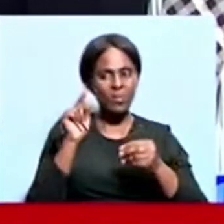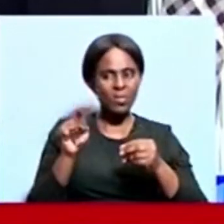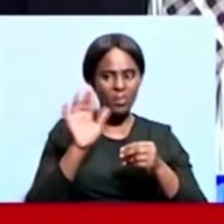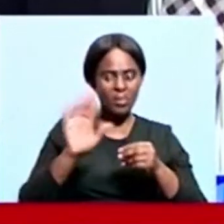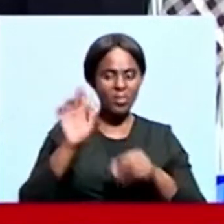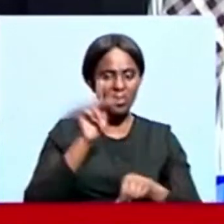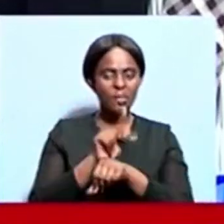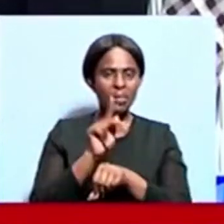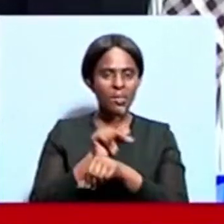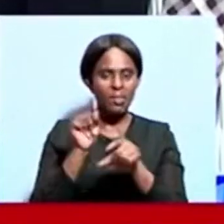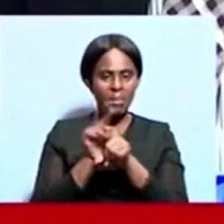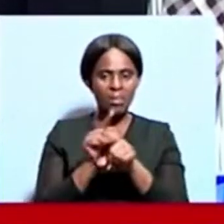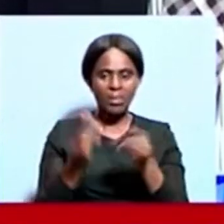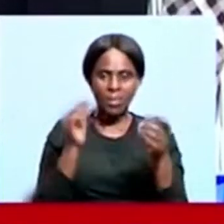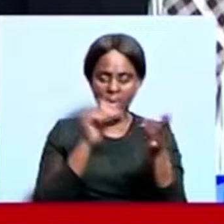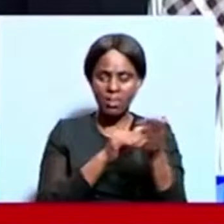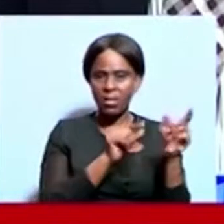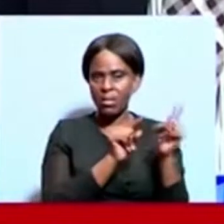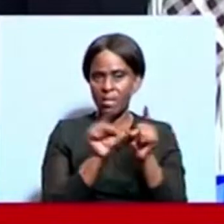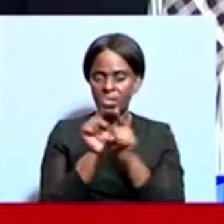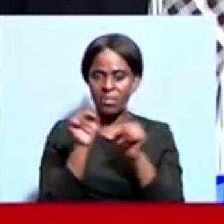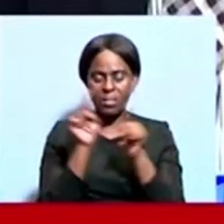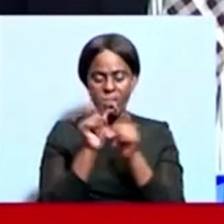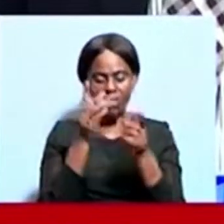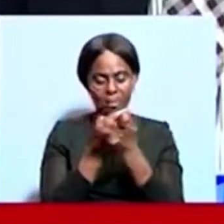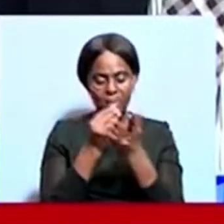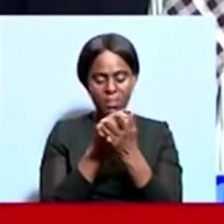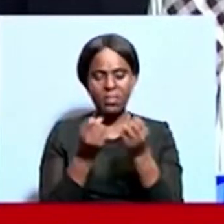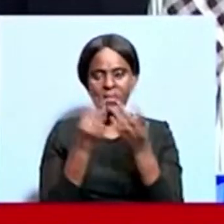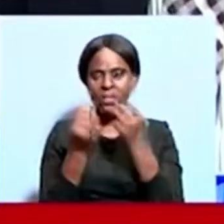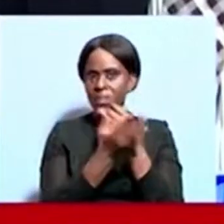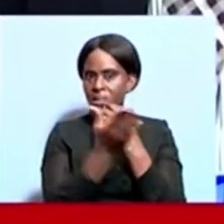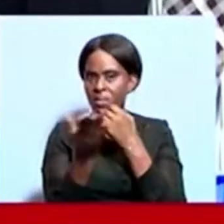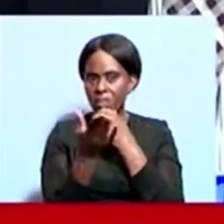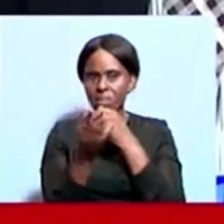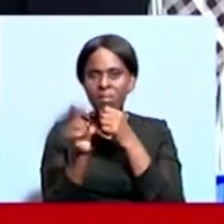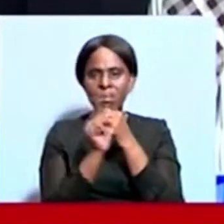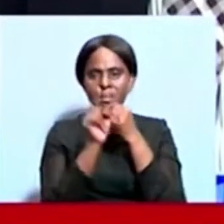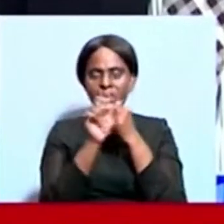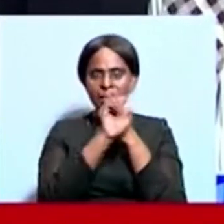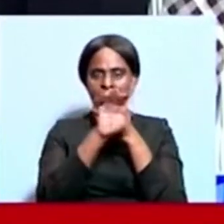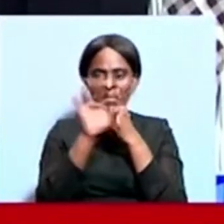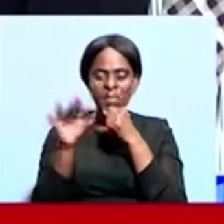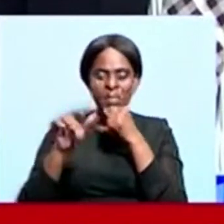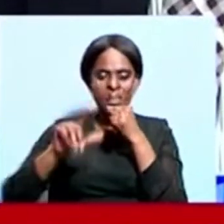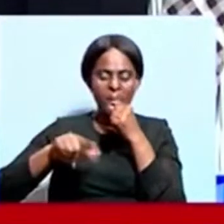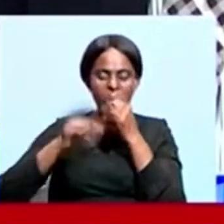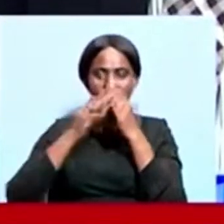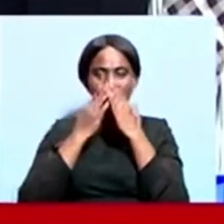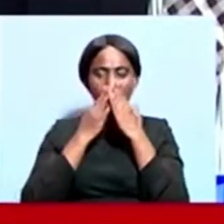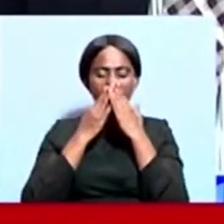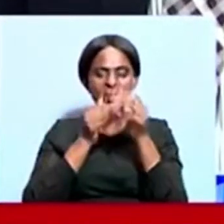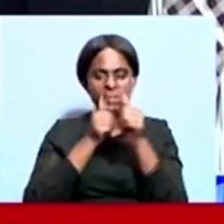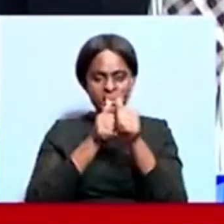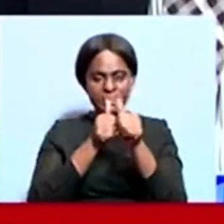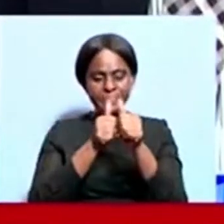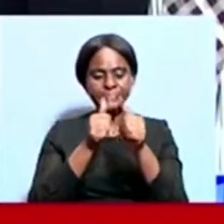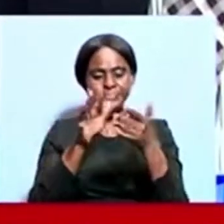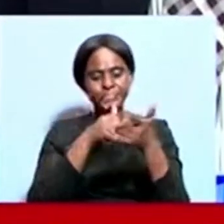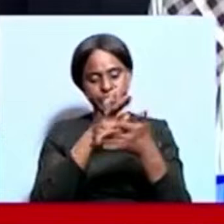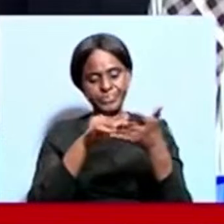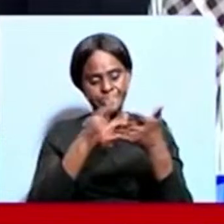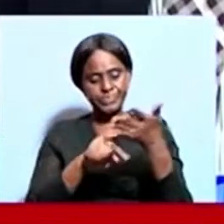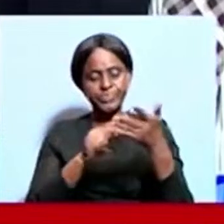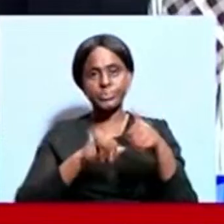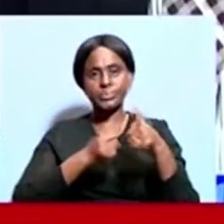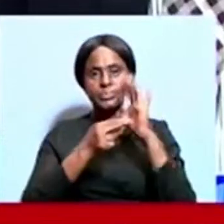projects. And also the funding, most of it was disbursed late as per schedule that we shared, which was